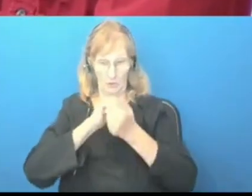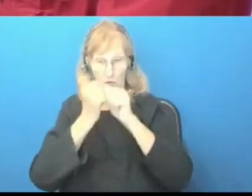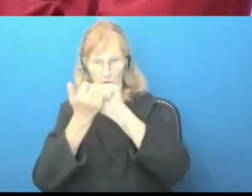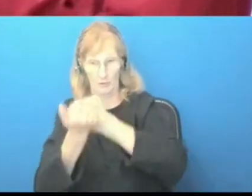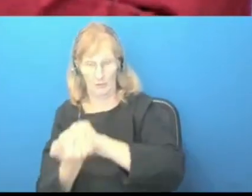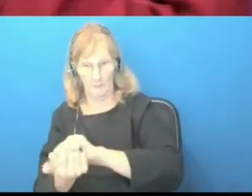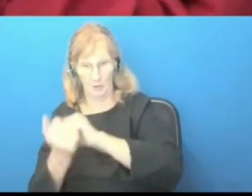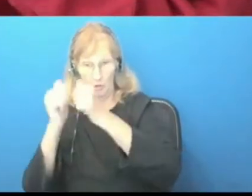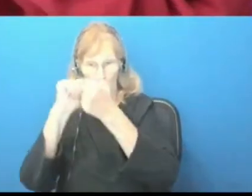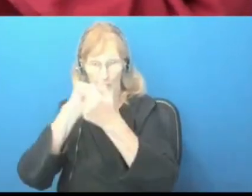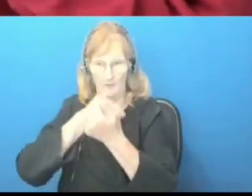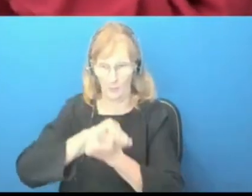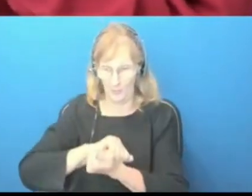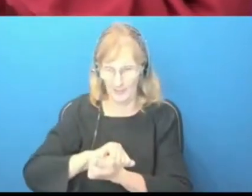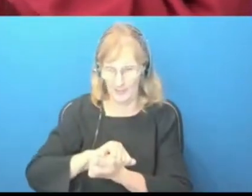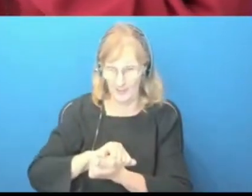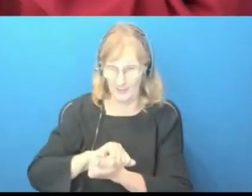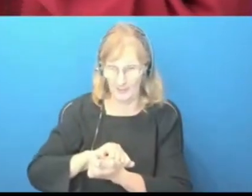here, you know.